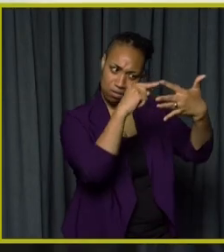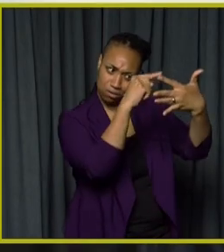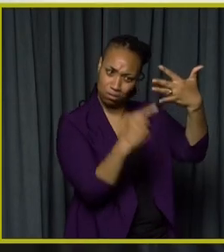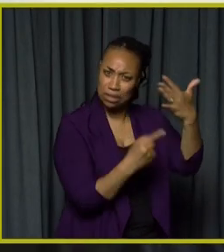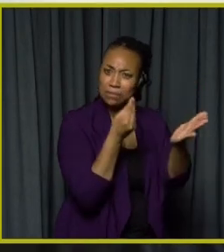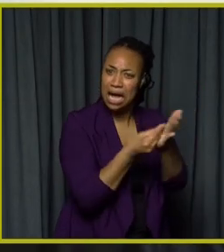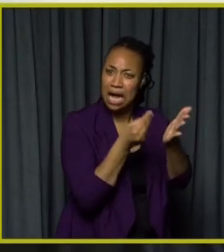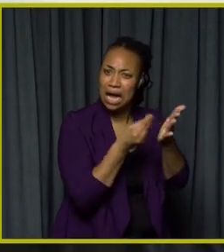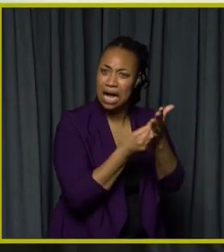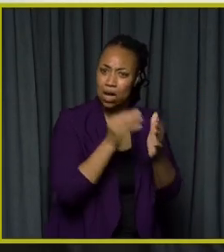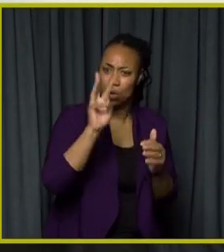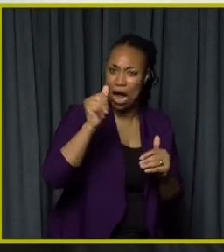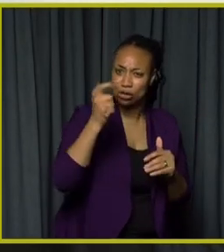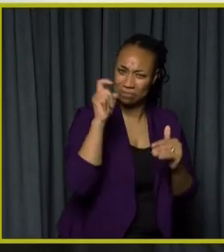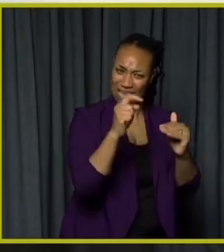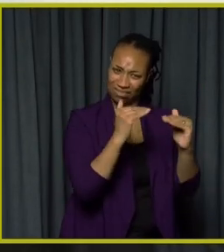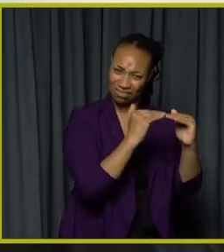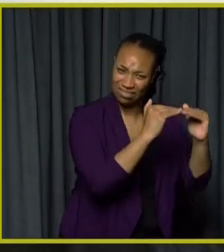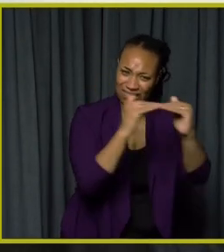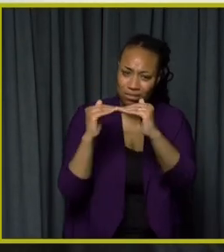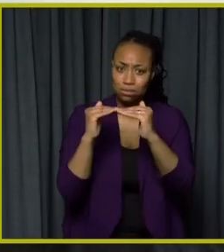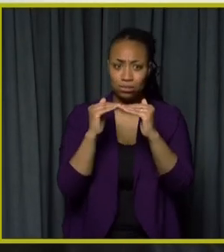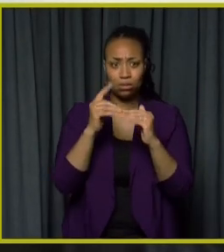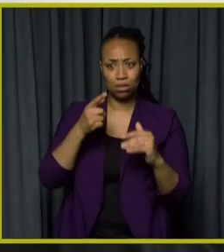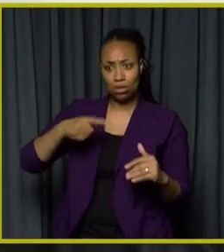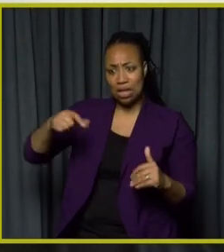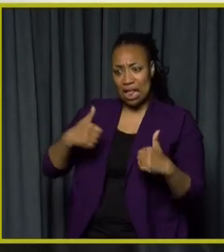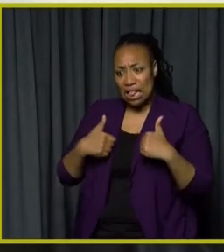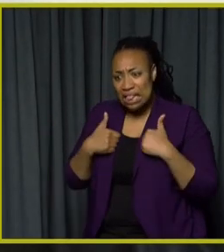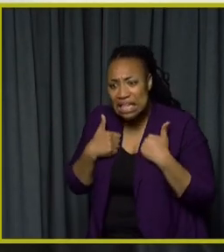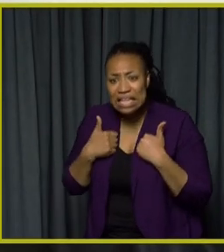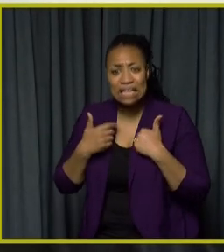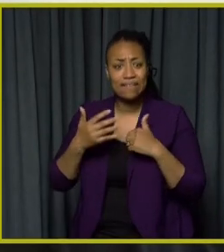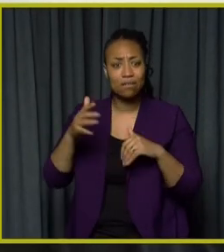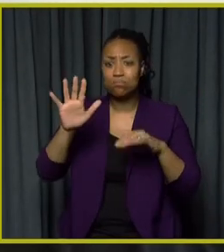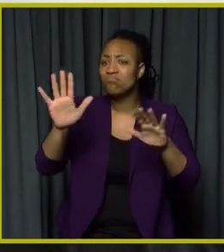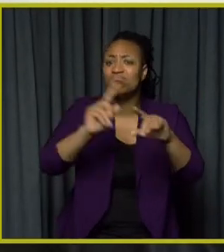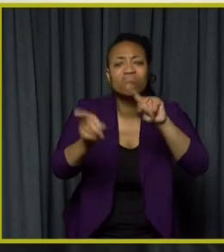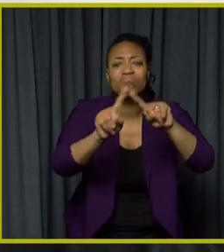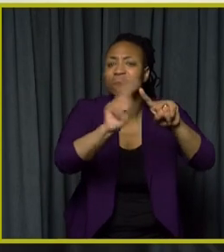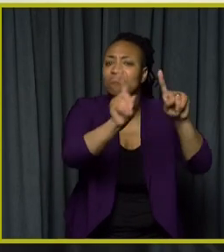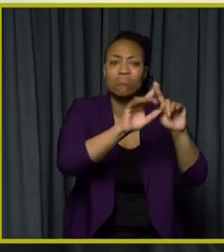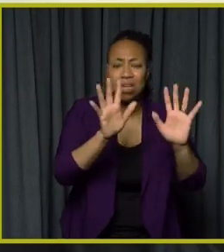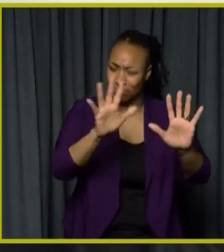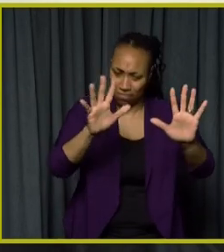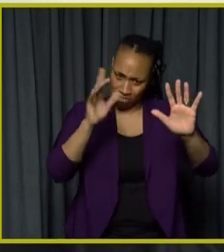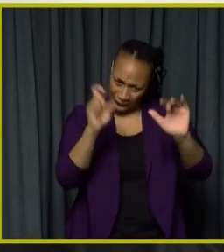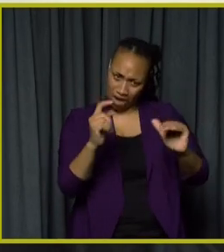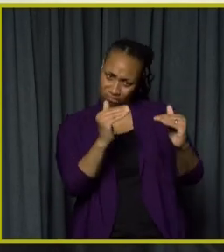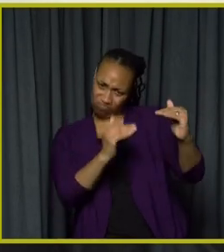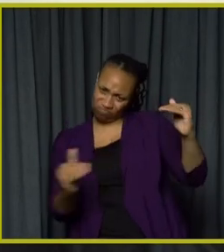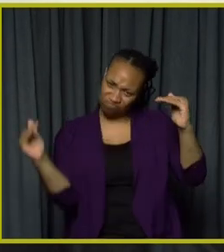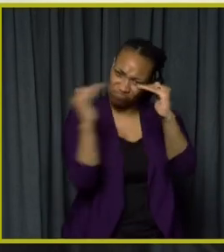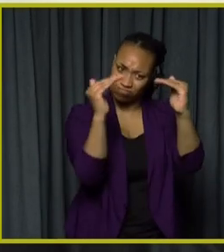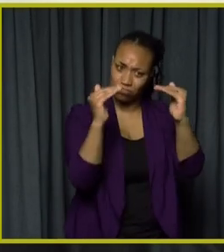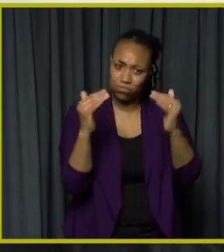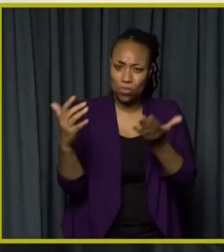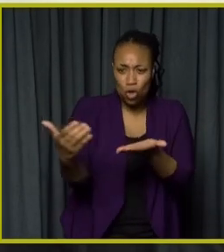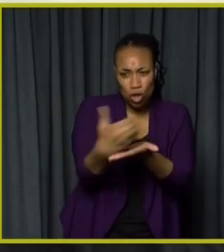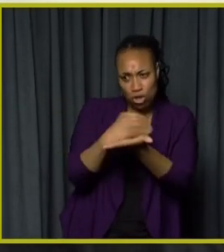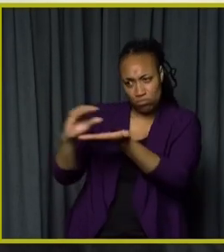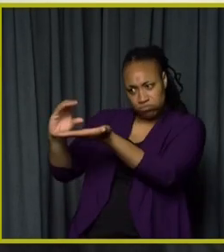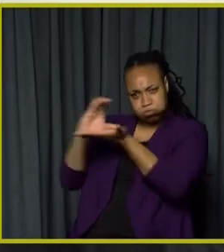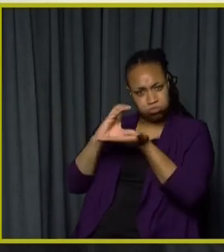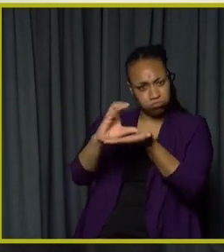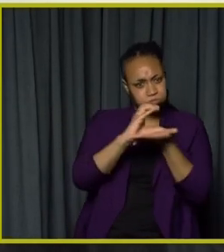live. Guaranteed income, full employment, the right for workers to form union,